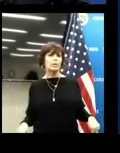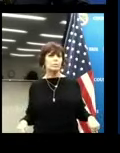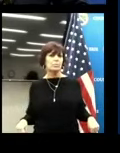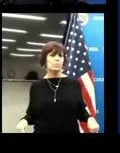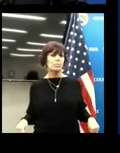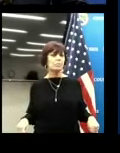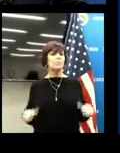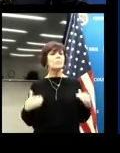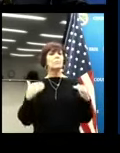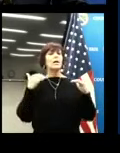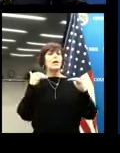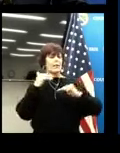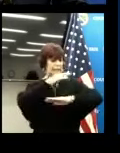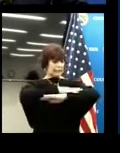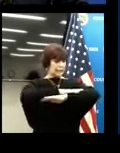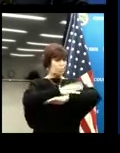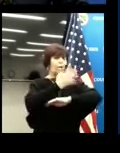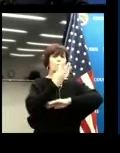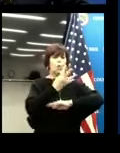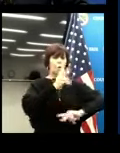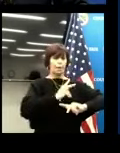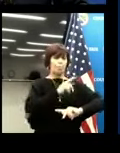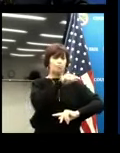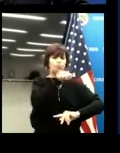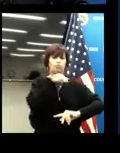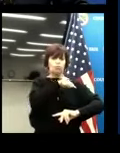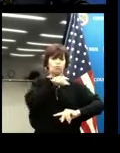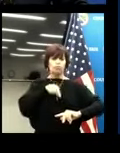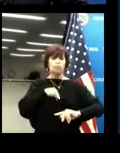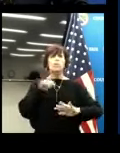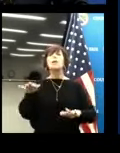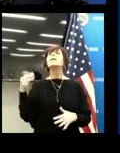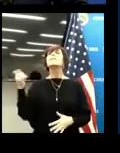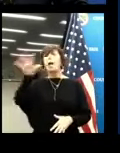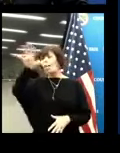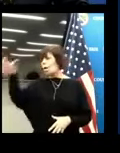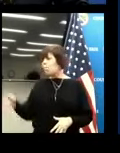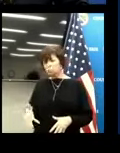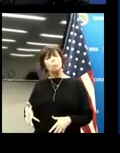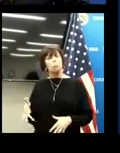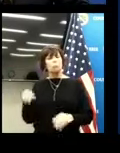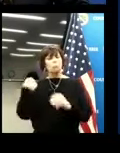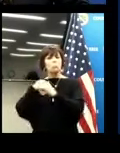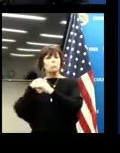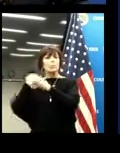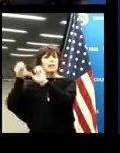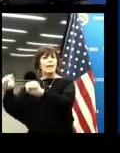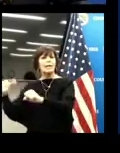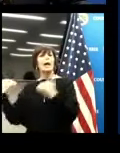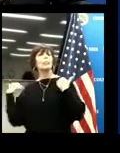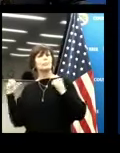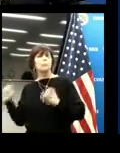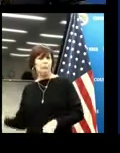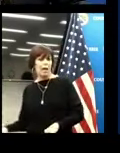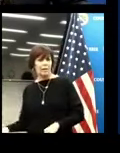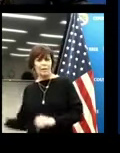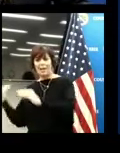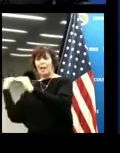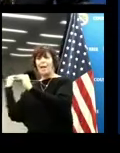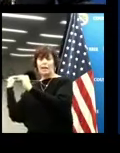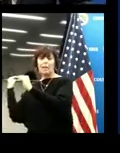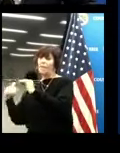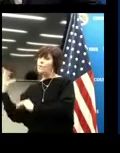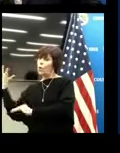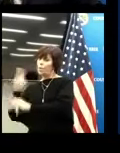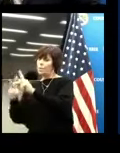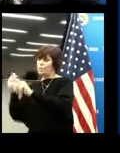It's limited to 4 people per table. Yellow zone, they can have indoor dining and outdoor dining. It's limited to 4 people per